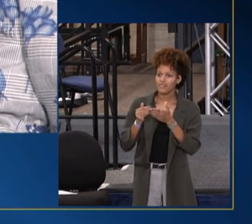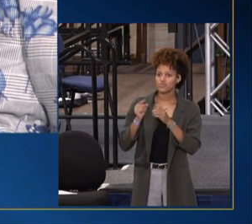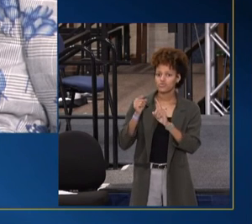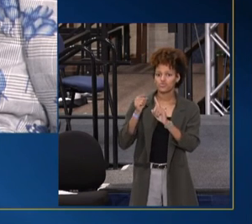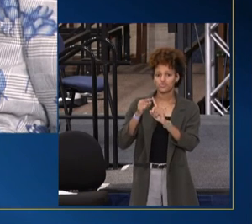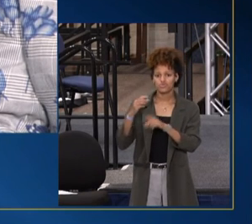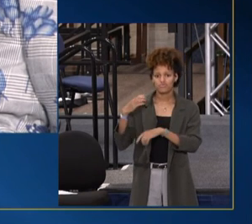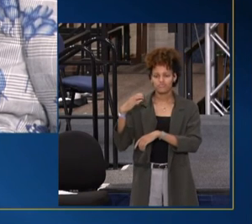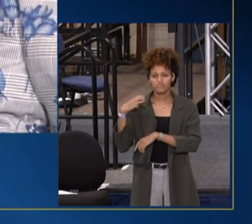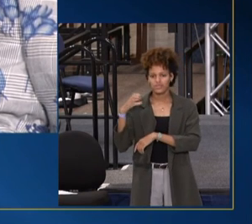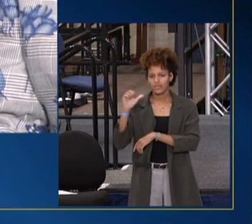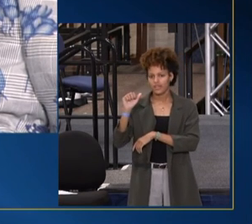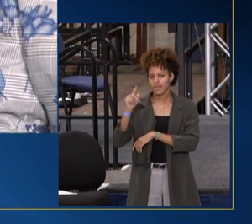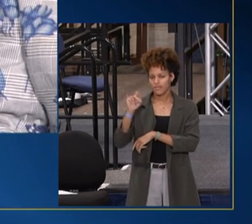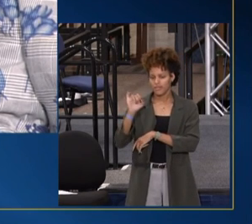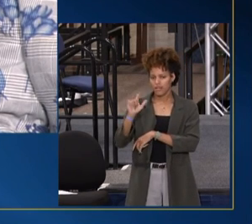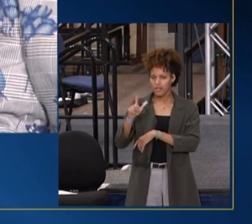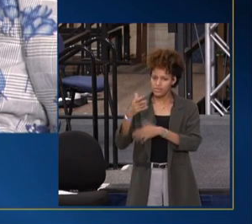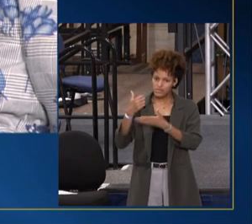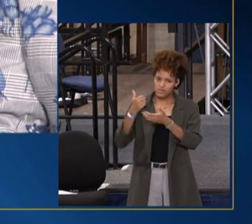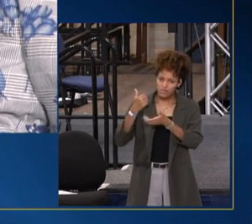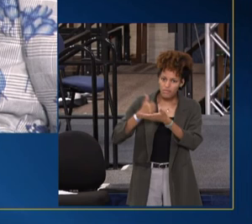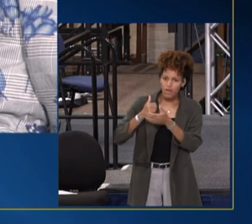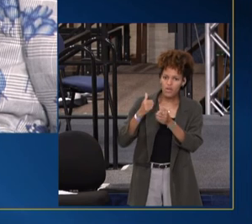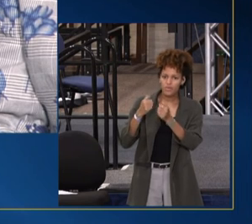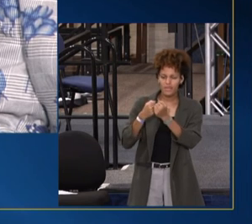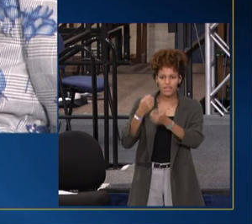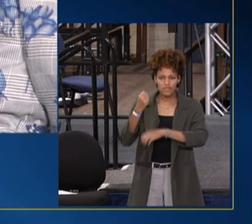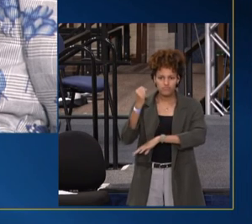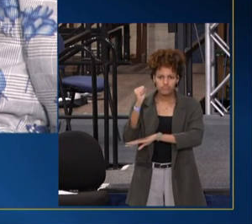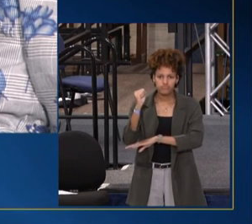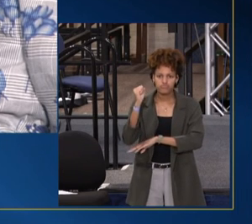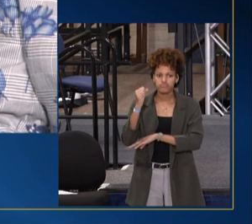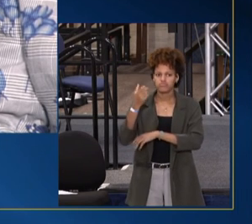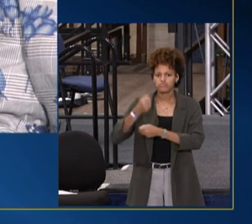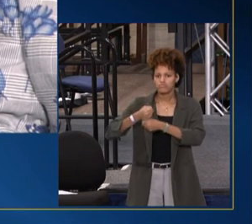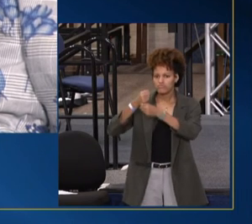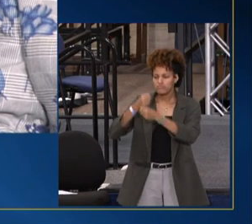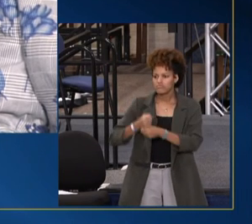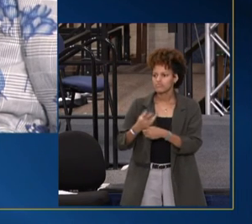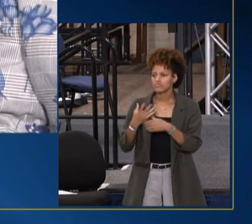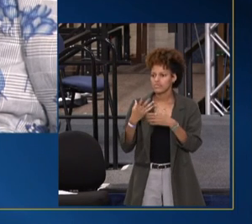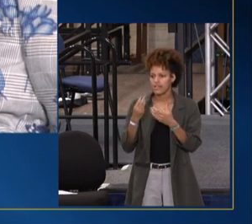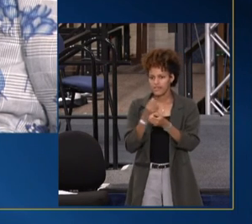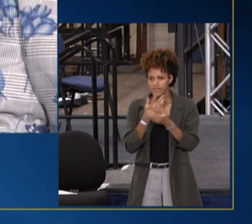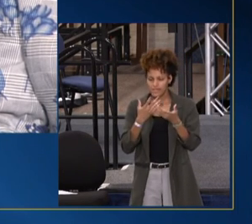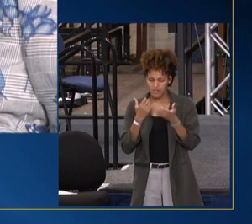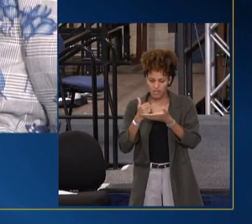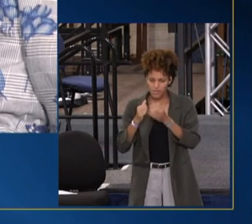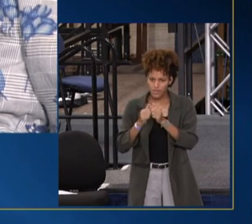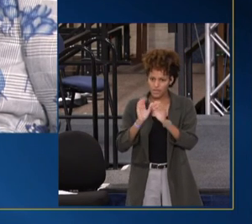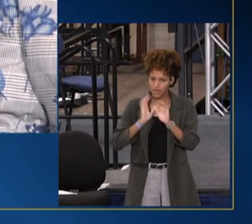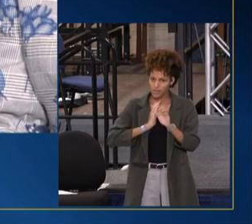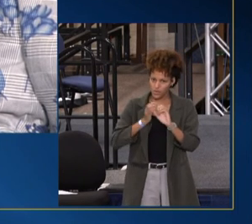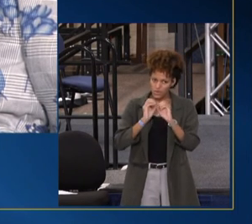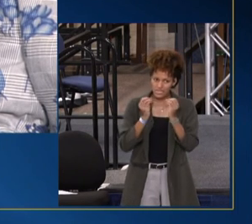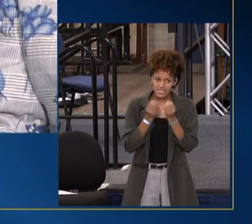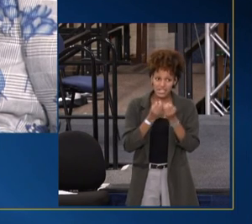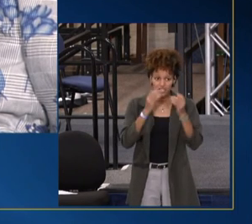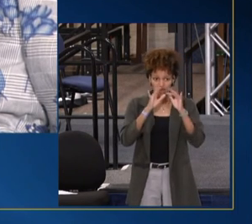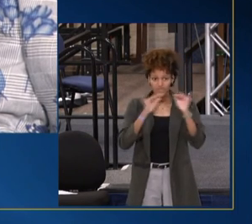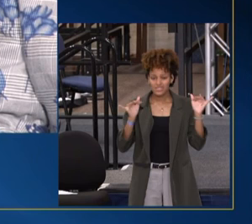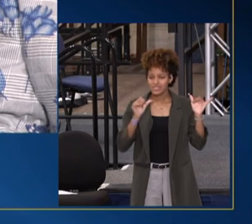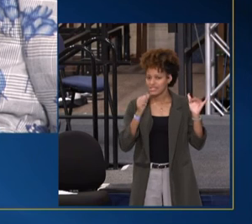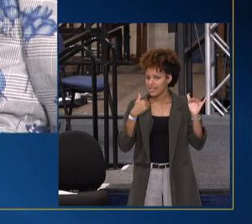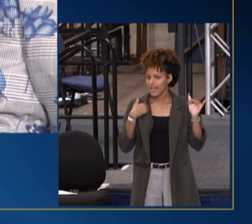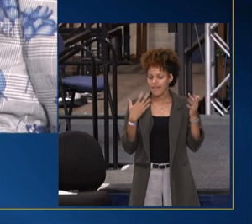help with lobbying and help supporting our legislative organization. Diversity does not have a